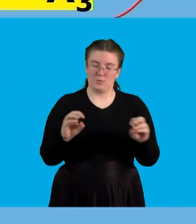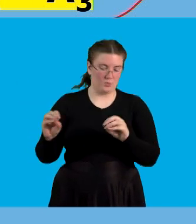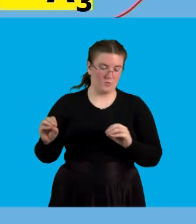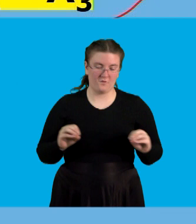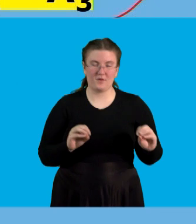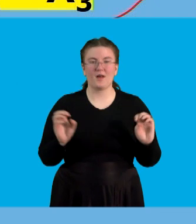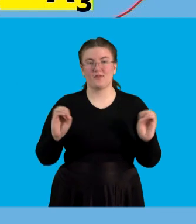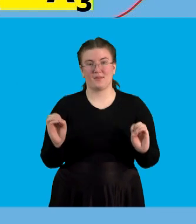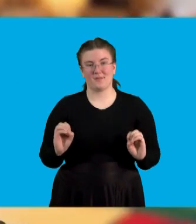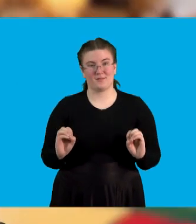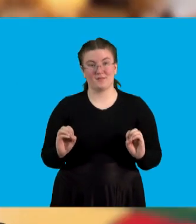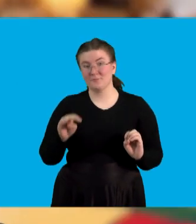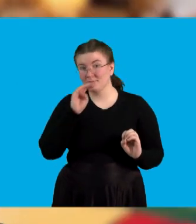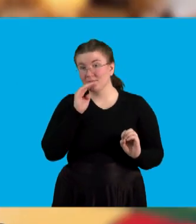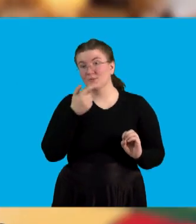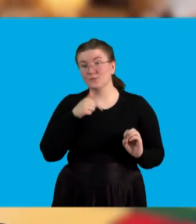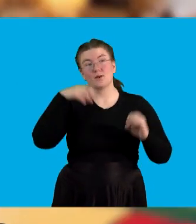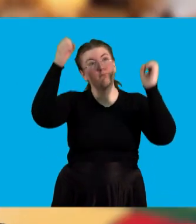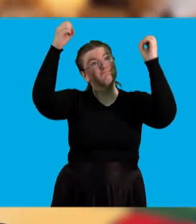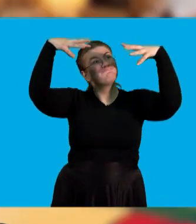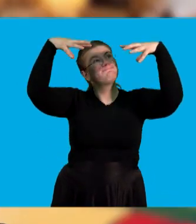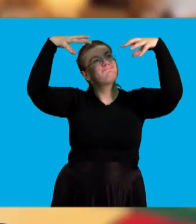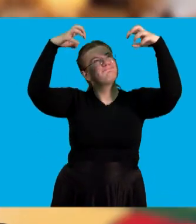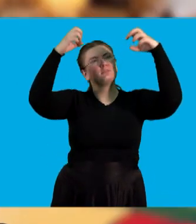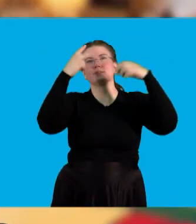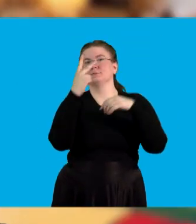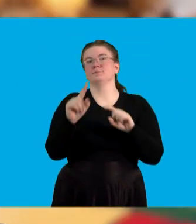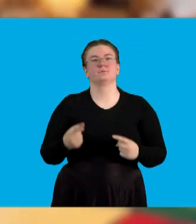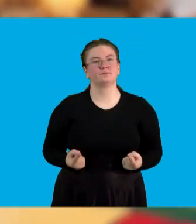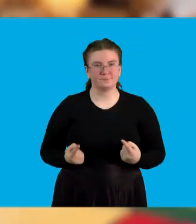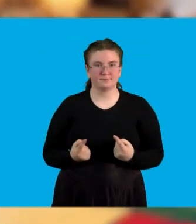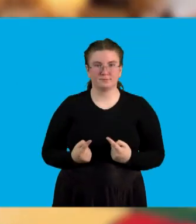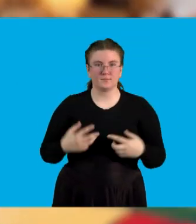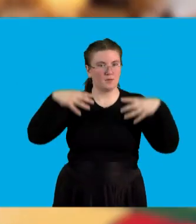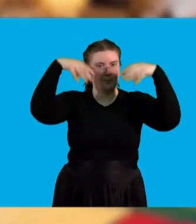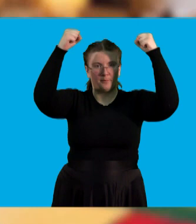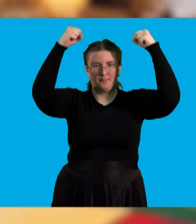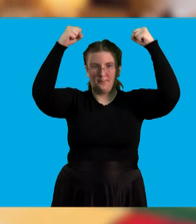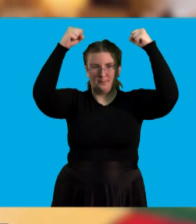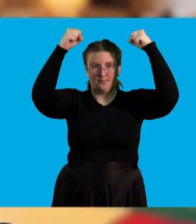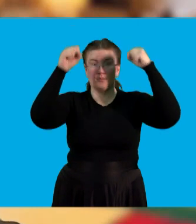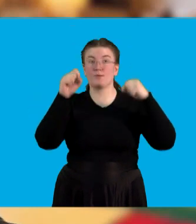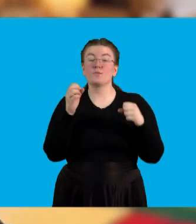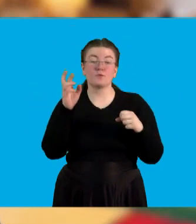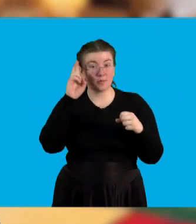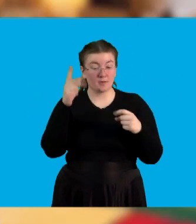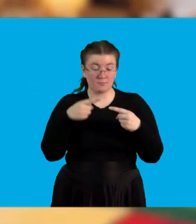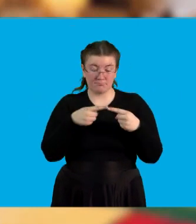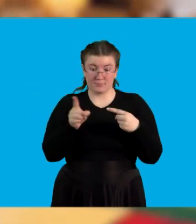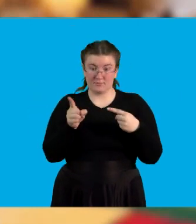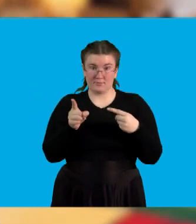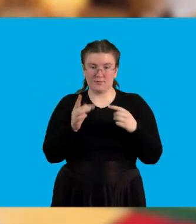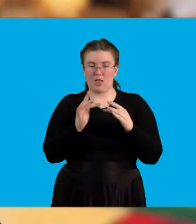wouldn't be any current flow, and because of that, we wouldn't be able to measure the brightness of the bulbs. Remember, once the circuit